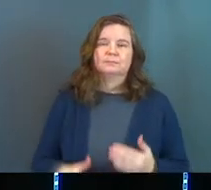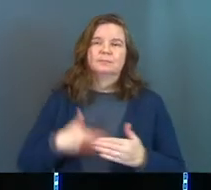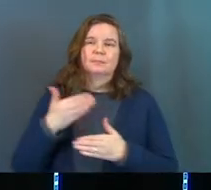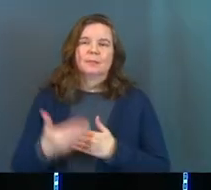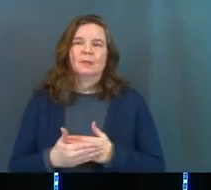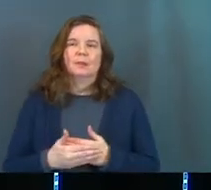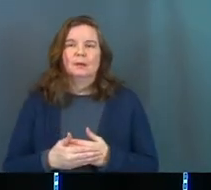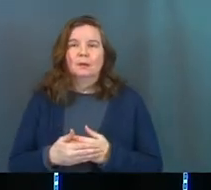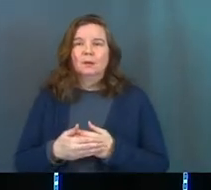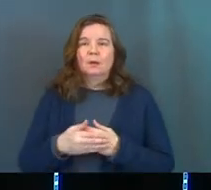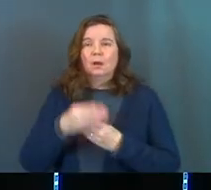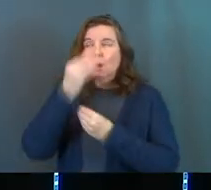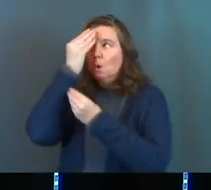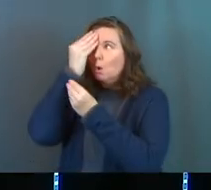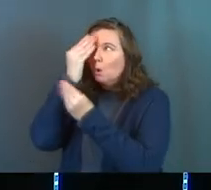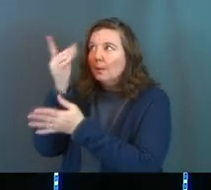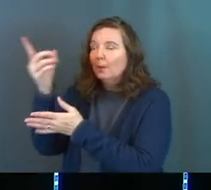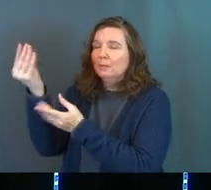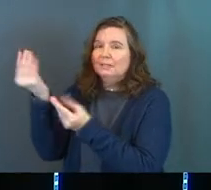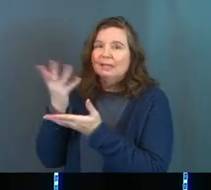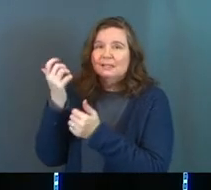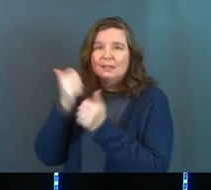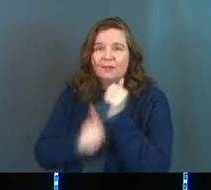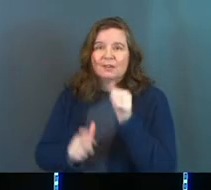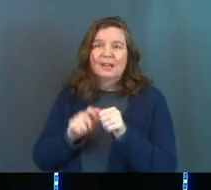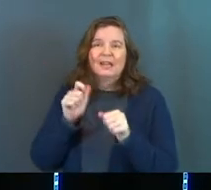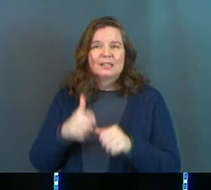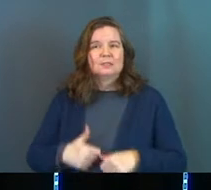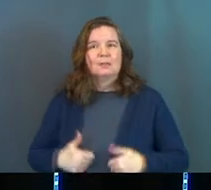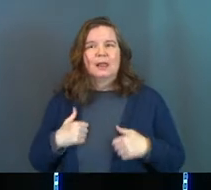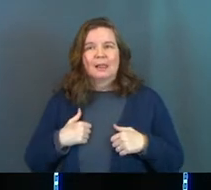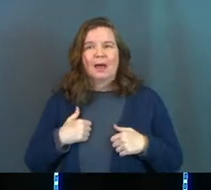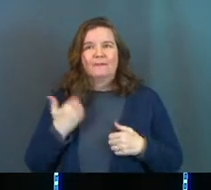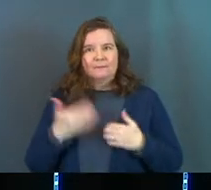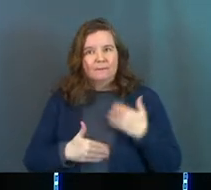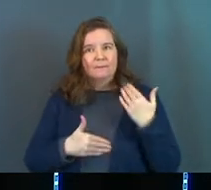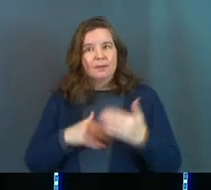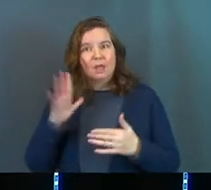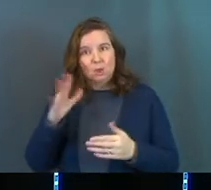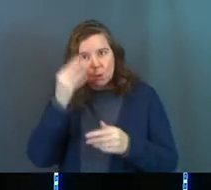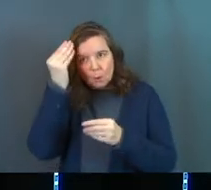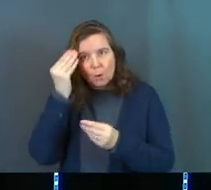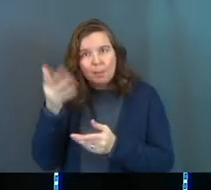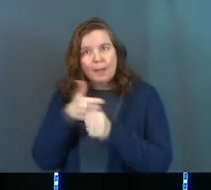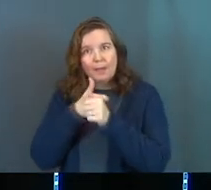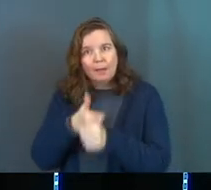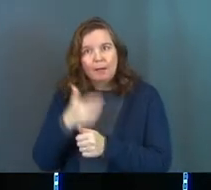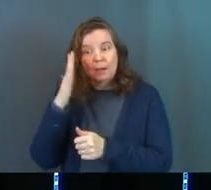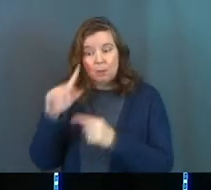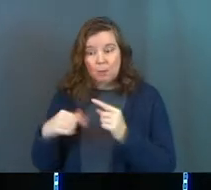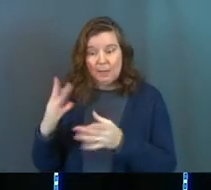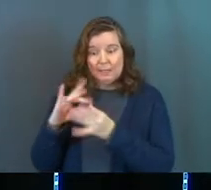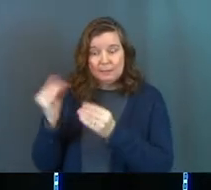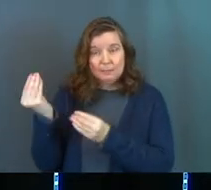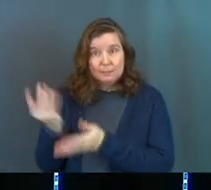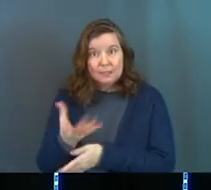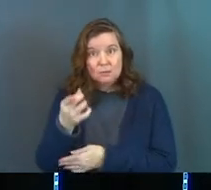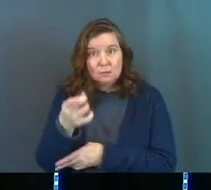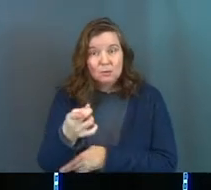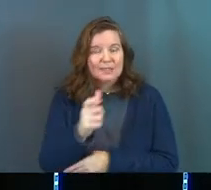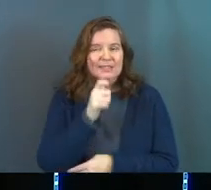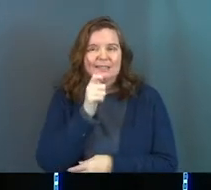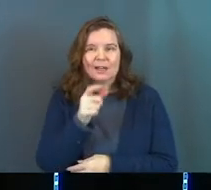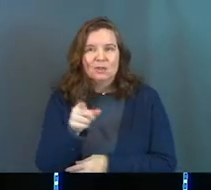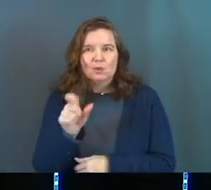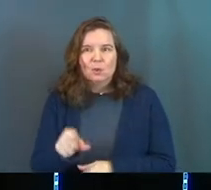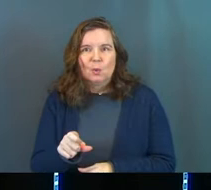Next, obey what he says every time. It's got to be a life pattern with you that you're obeying God. Because when he speaks to you, it's